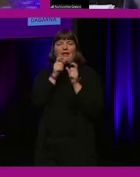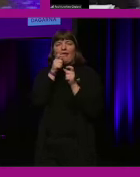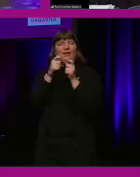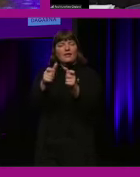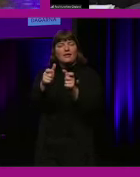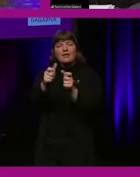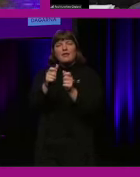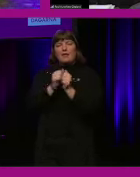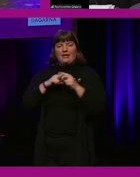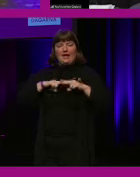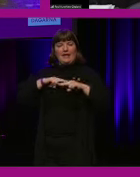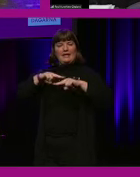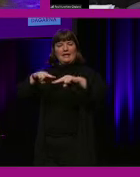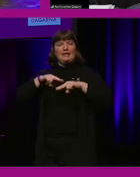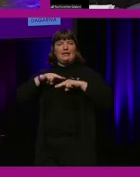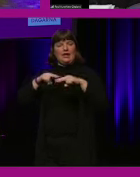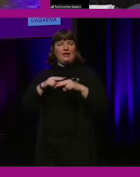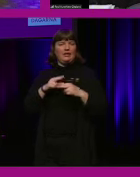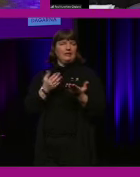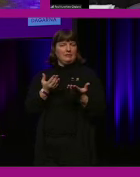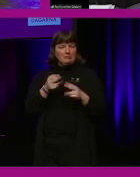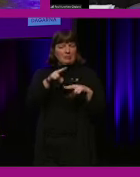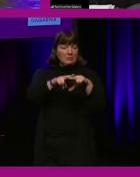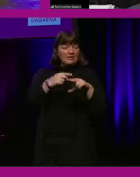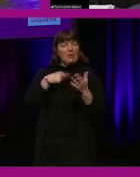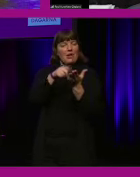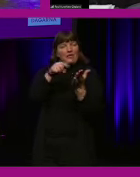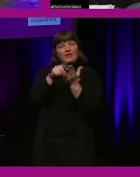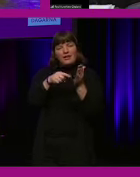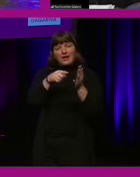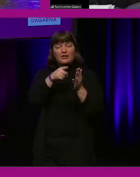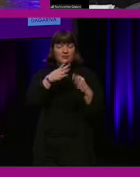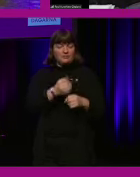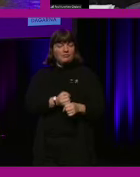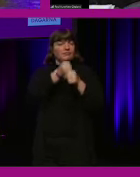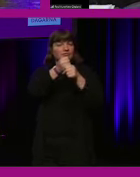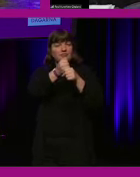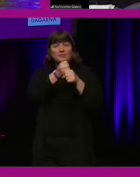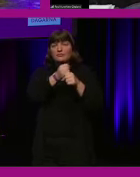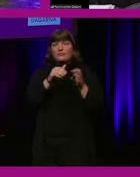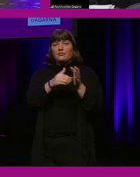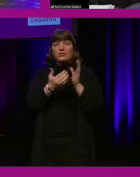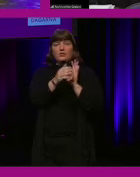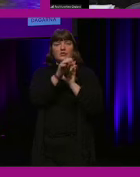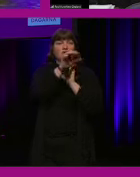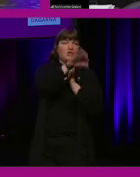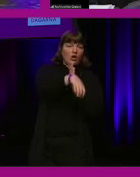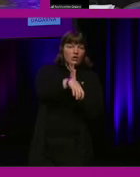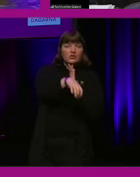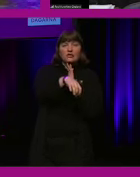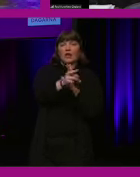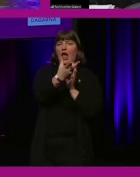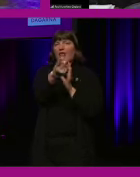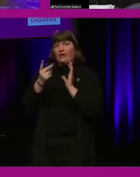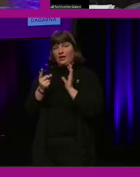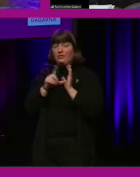By integrity agencies, I mean agencies that are established by one arm of the state or another, but